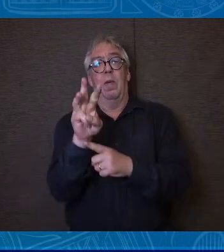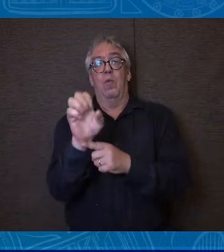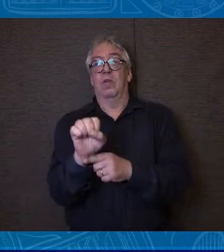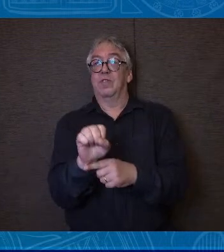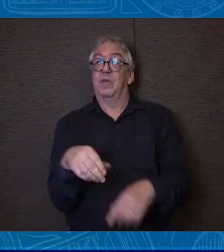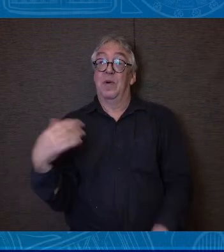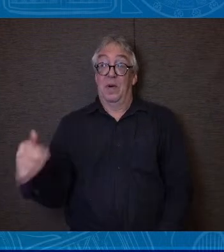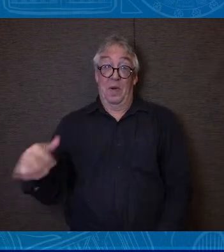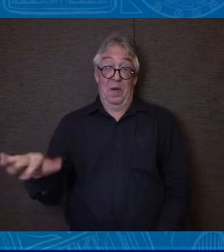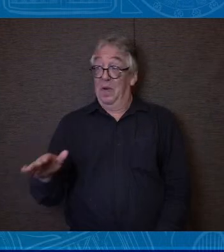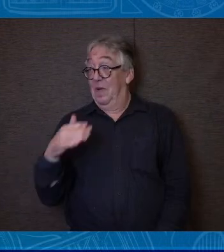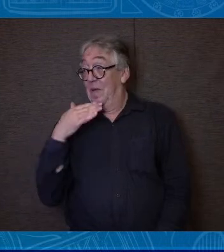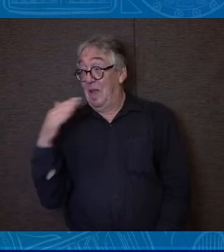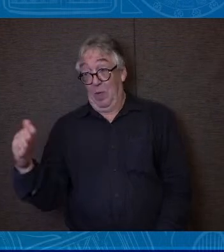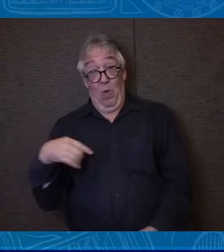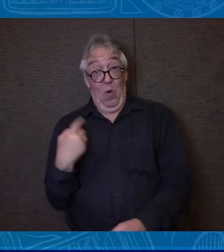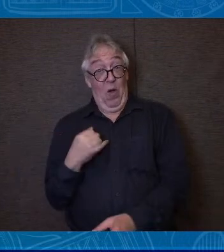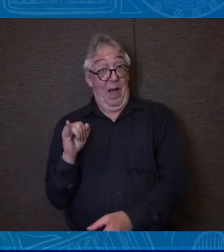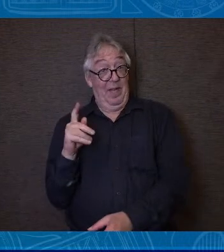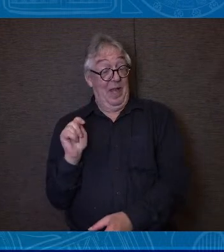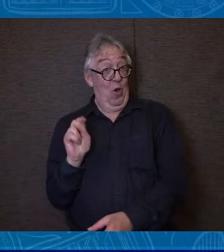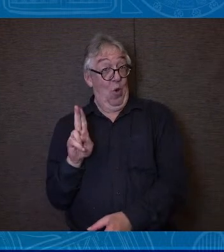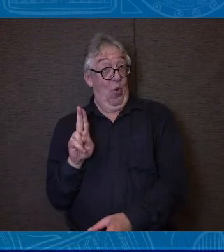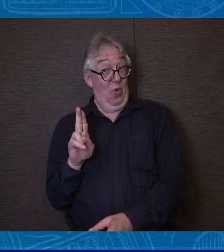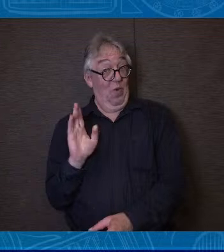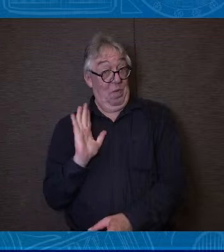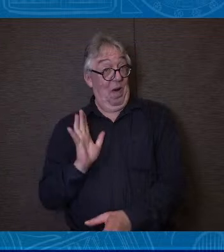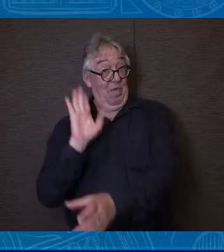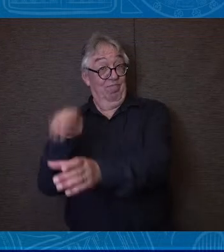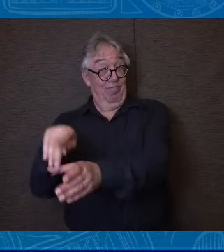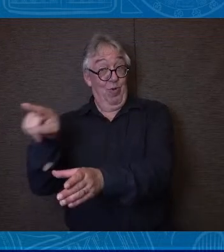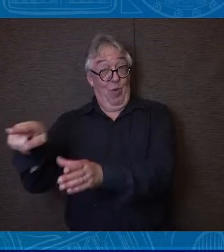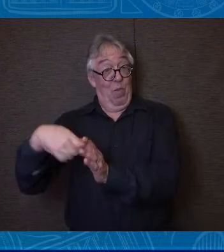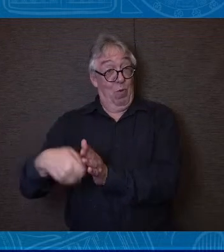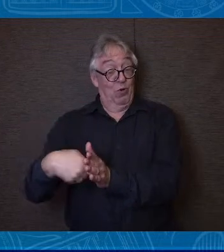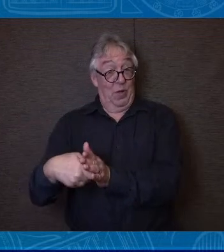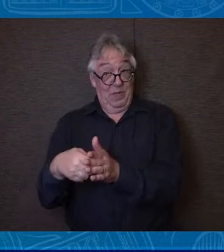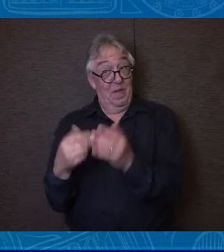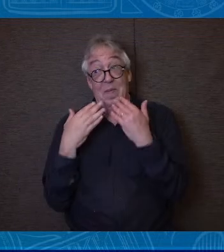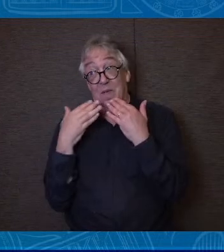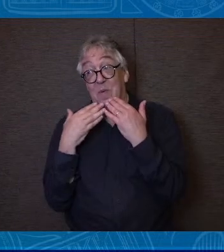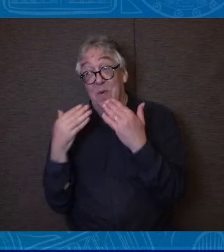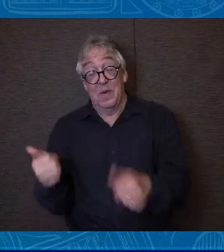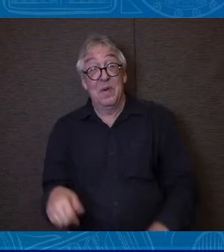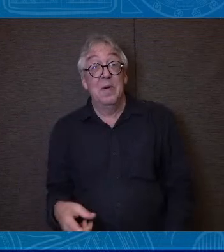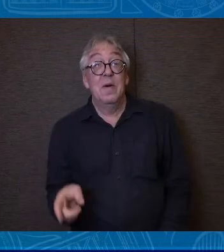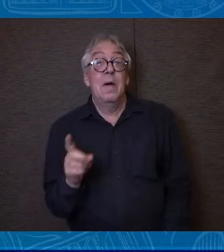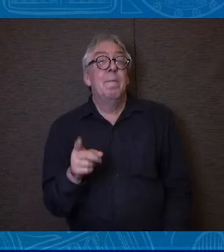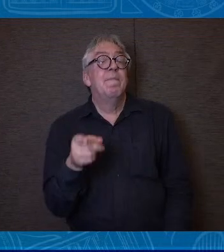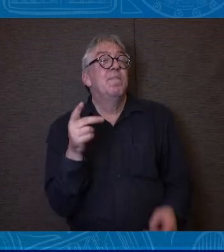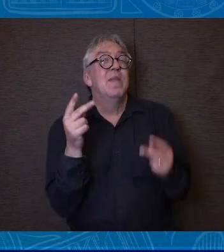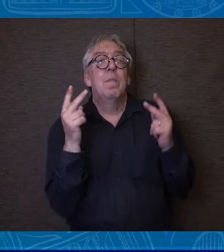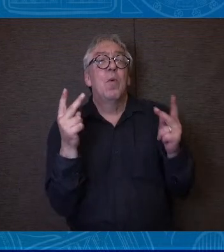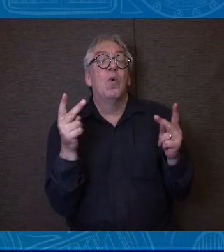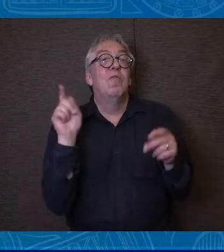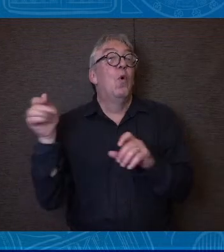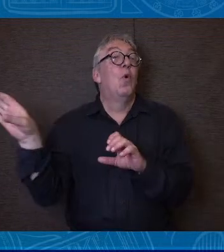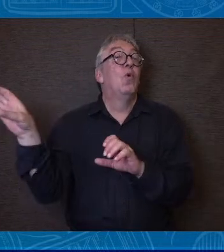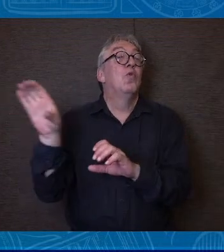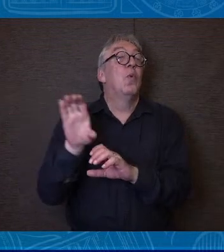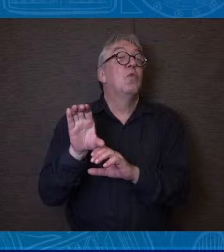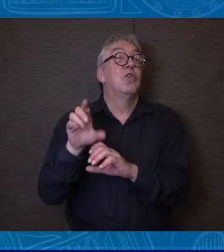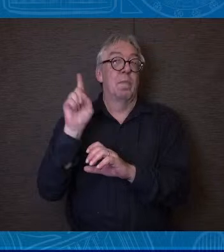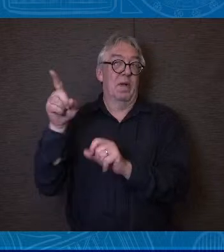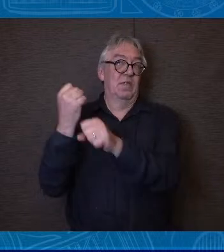very, very excited and grateful for that. And also, again, I think sometimes very important for the donors also to coordinate,